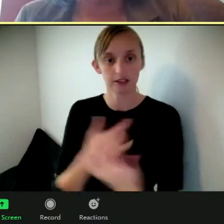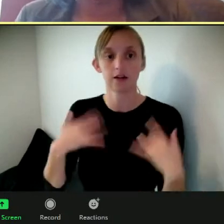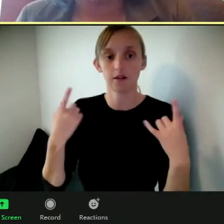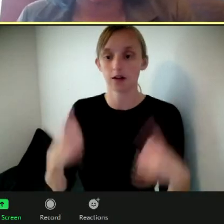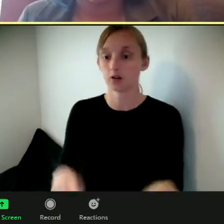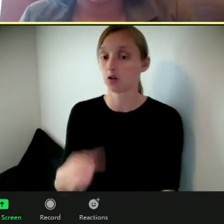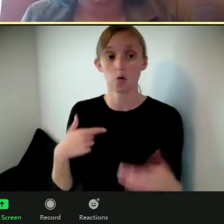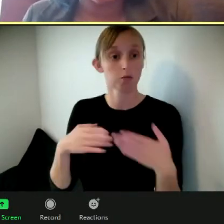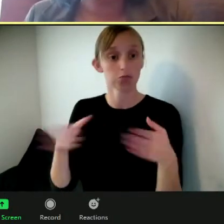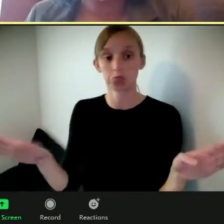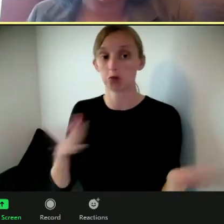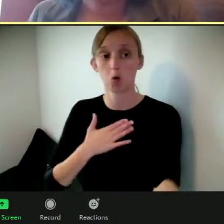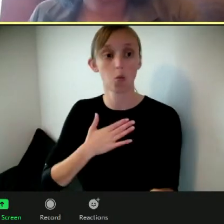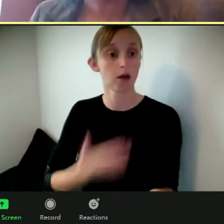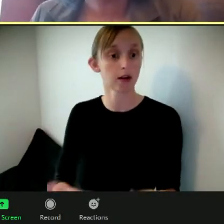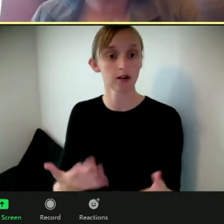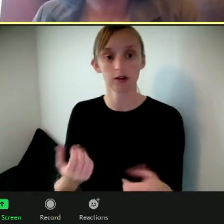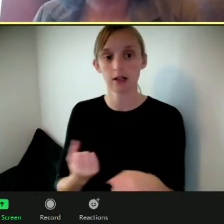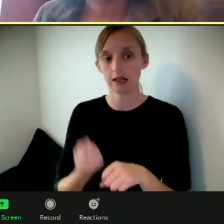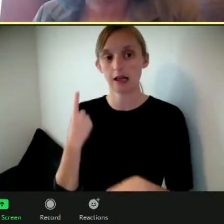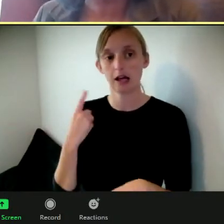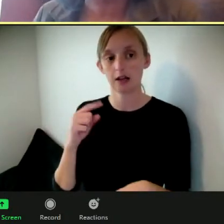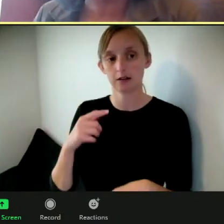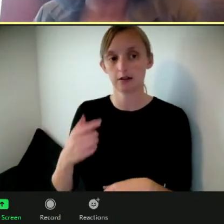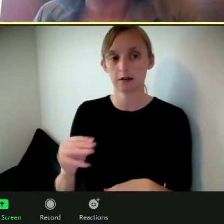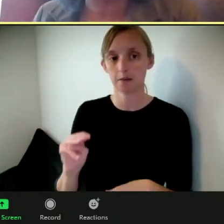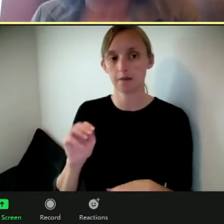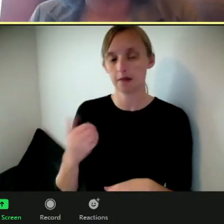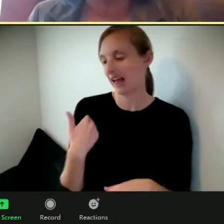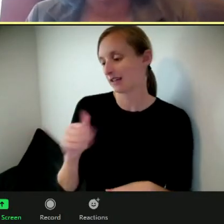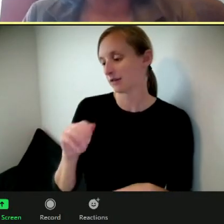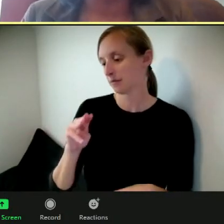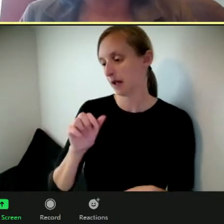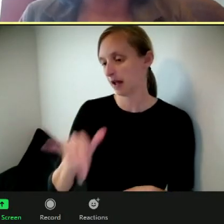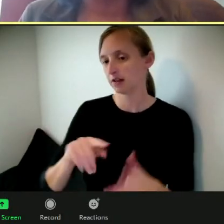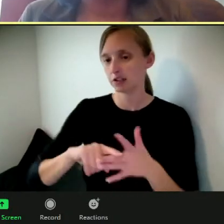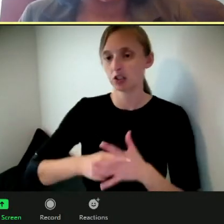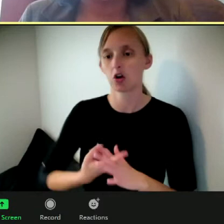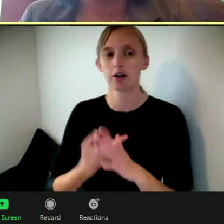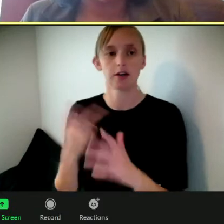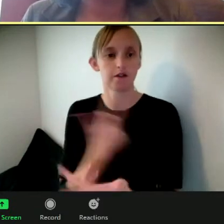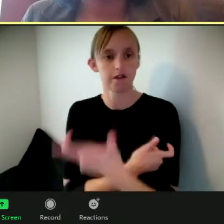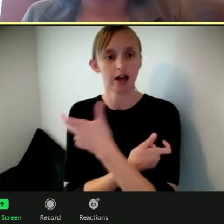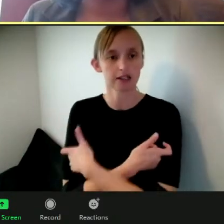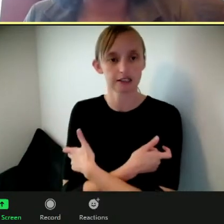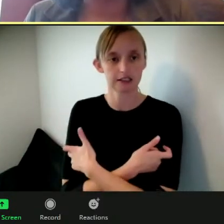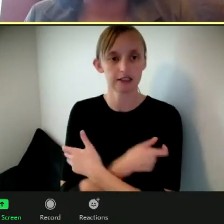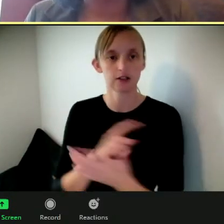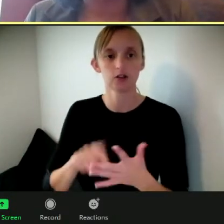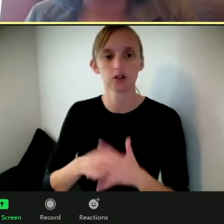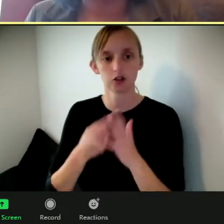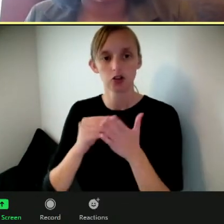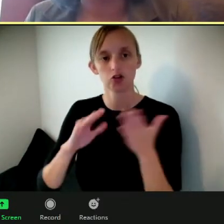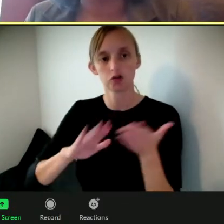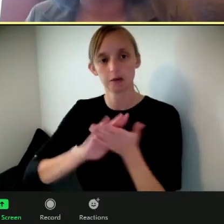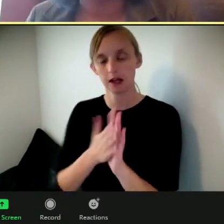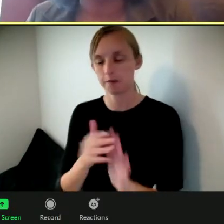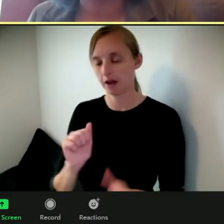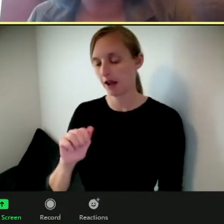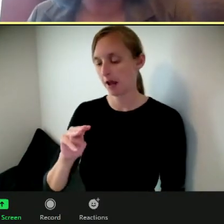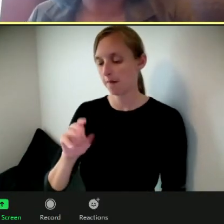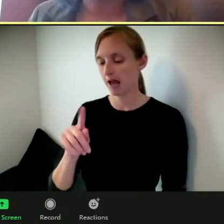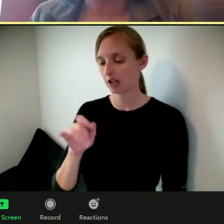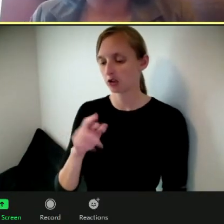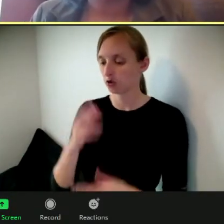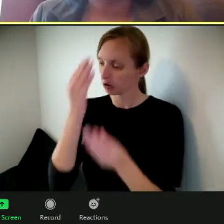there as possible. We started last May with our Teens for Vaccines initiative, where our students really became ambassadors around the vaccine and why it was